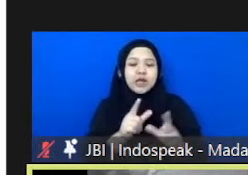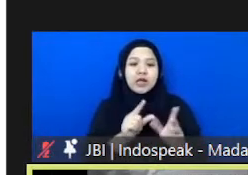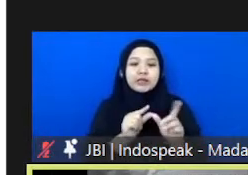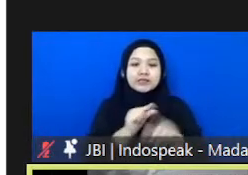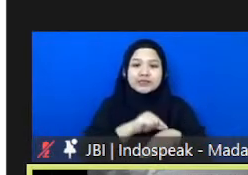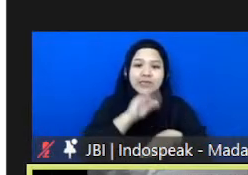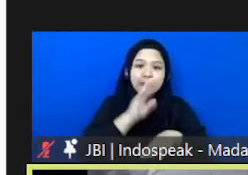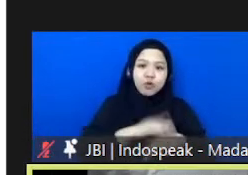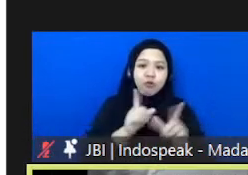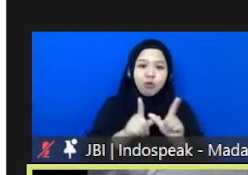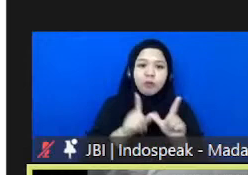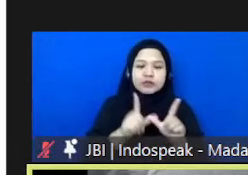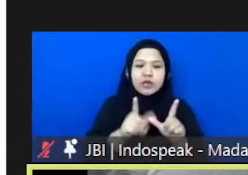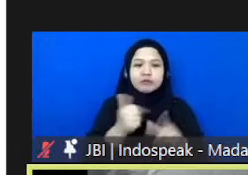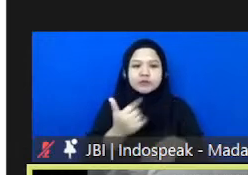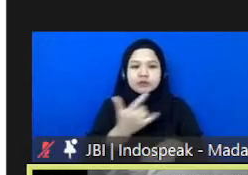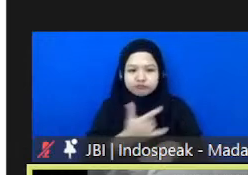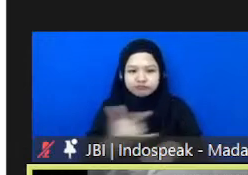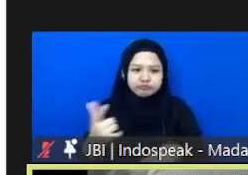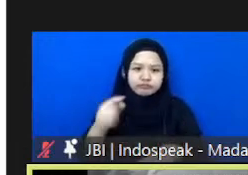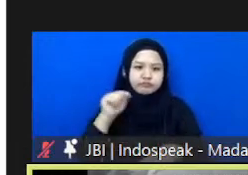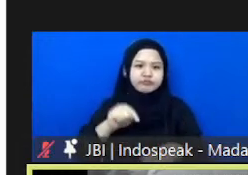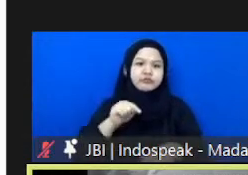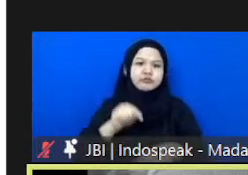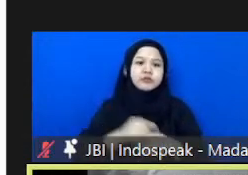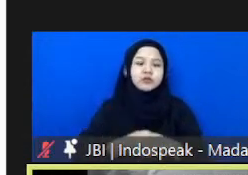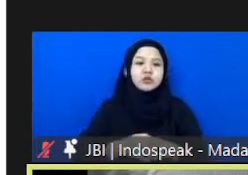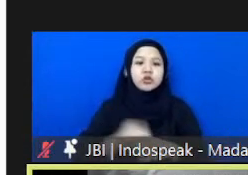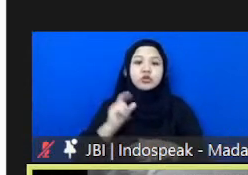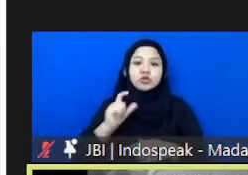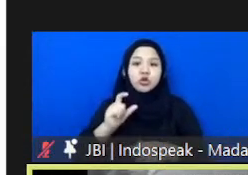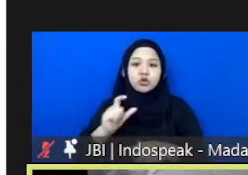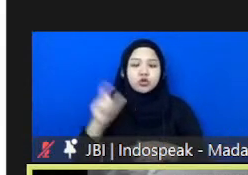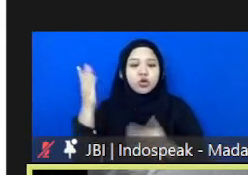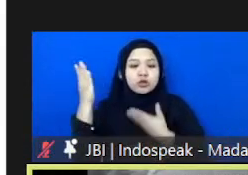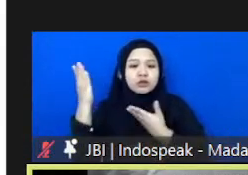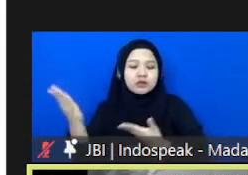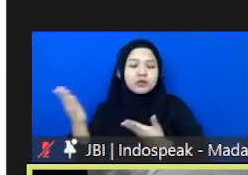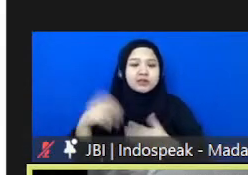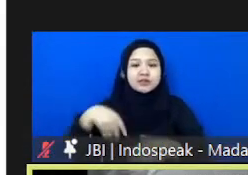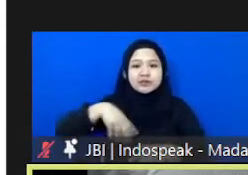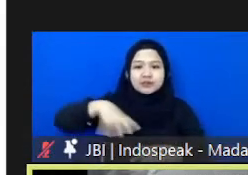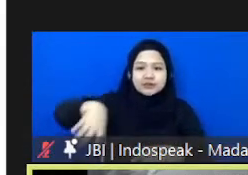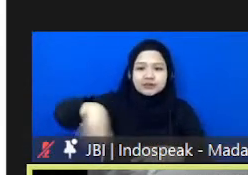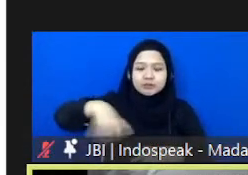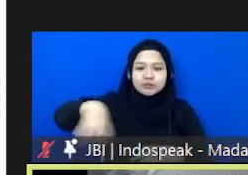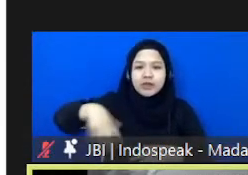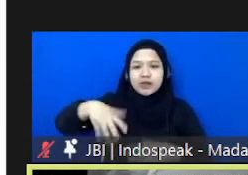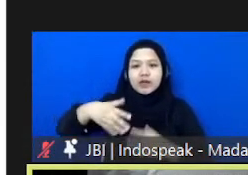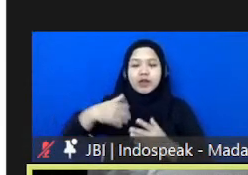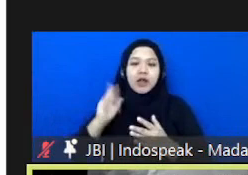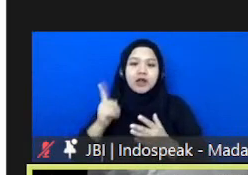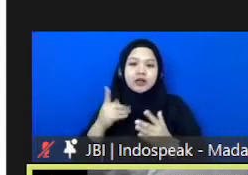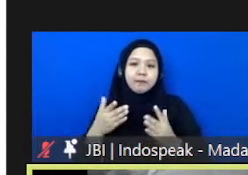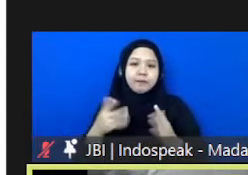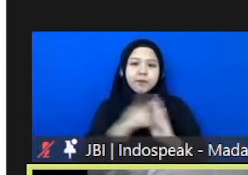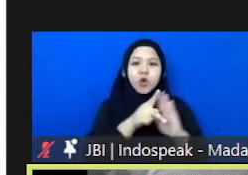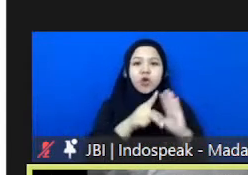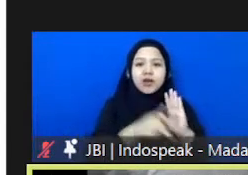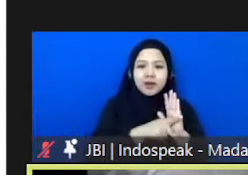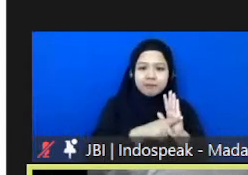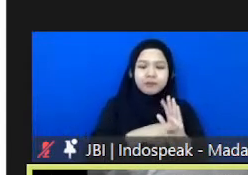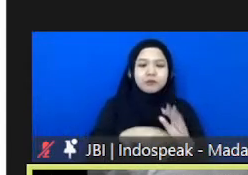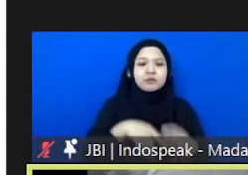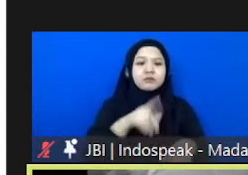give the illustration to you, when we started in a pilot areas, this is 4 pilot areas. Each area